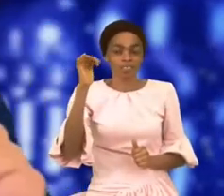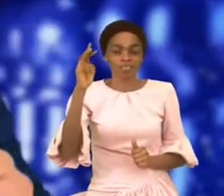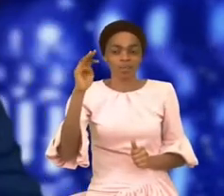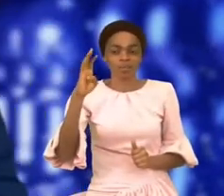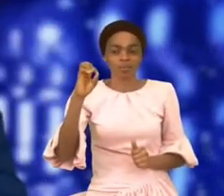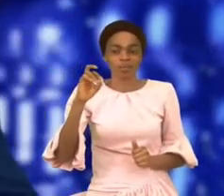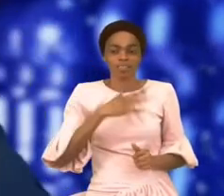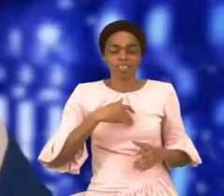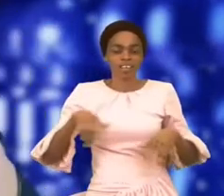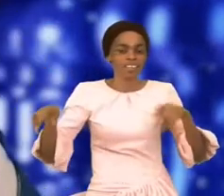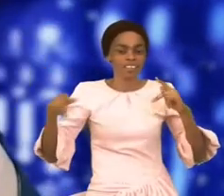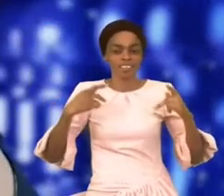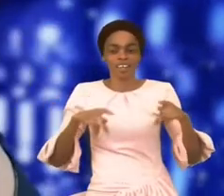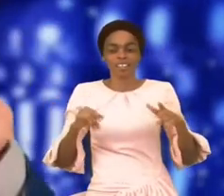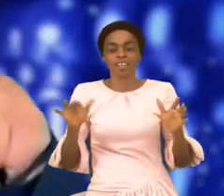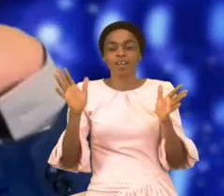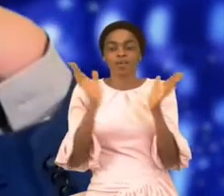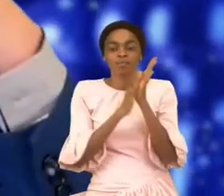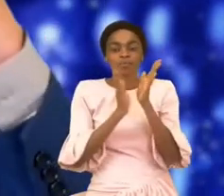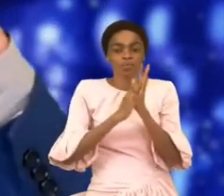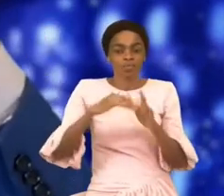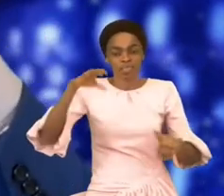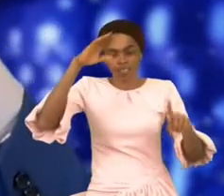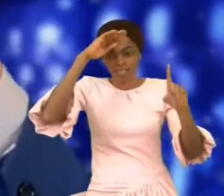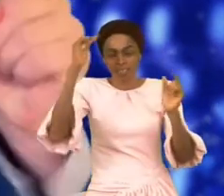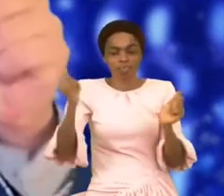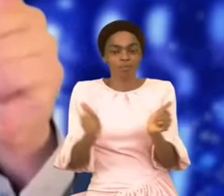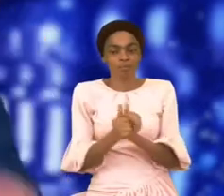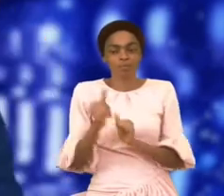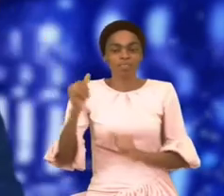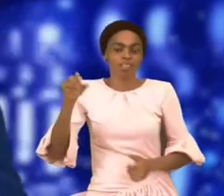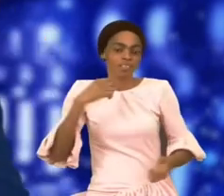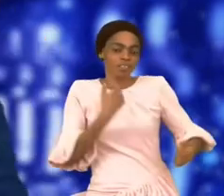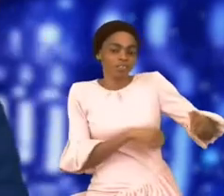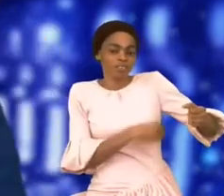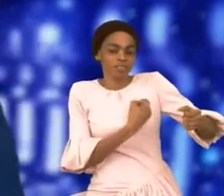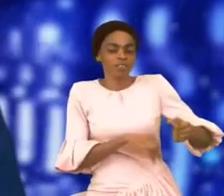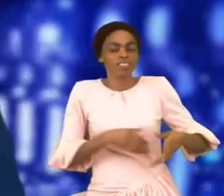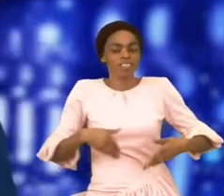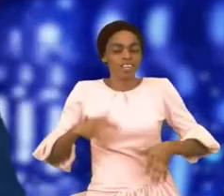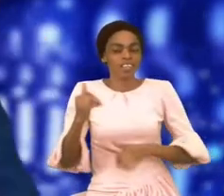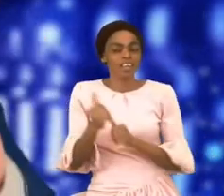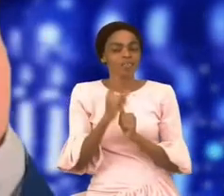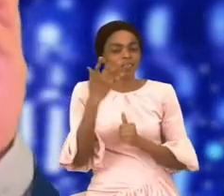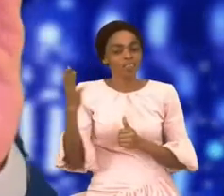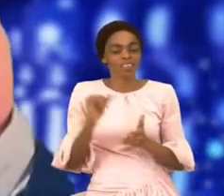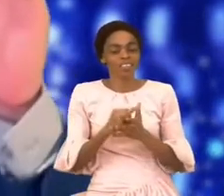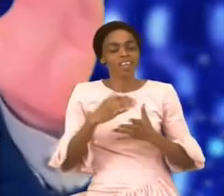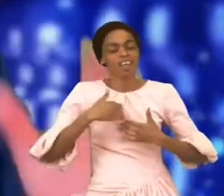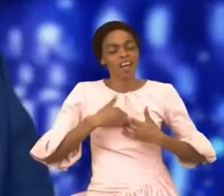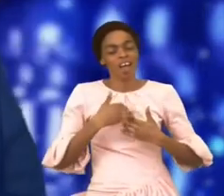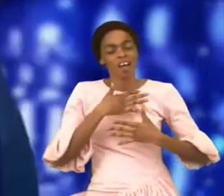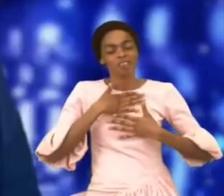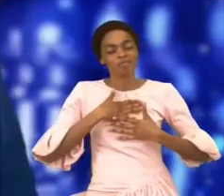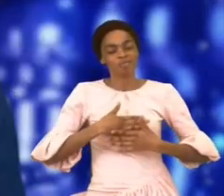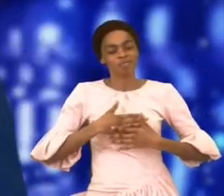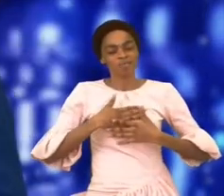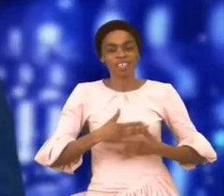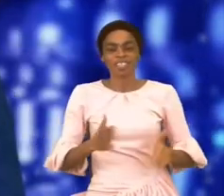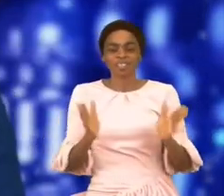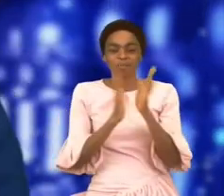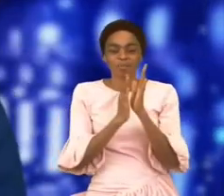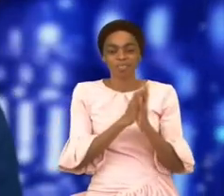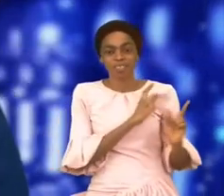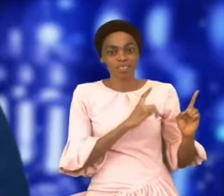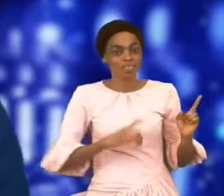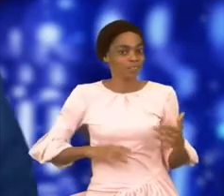Let everything that has breath praise the Lord. So dear friends, on our wonderful global crusade, join